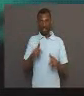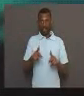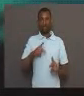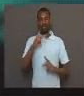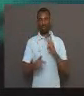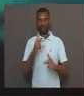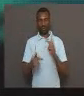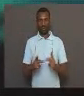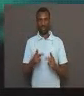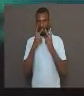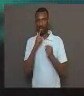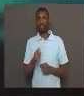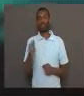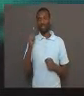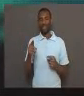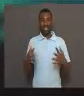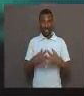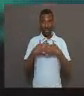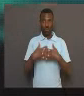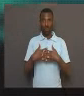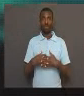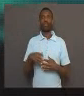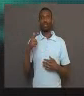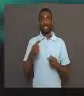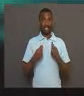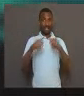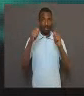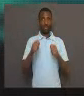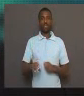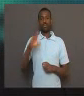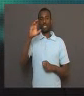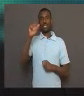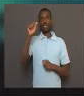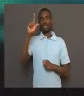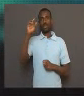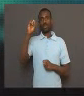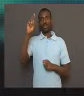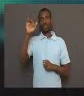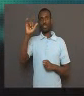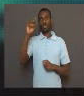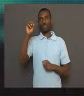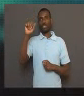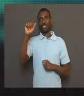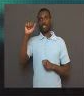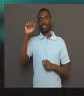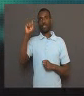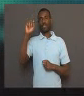tool we use to experiment in calorimetry is the